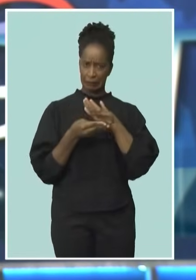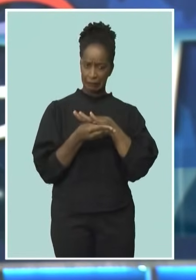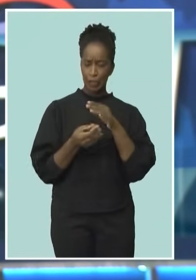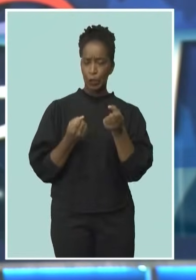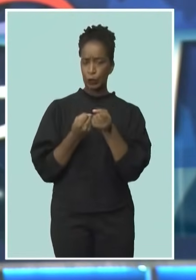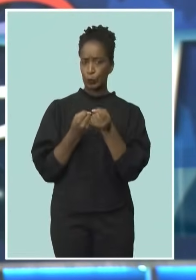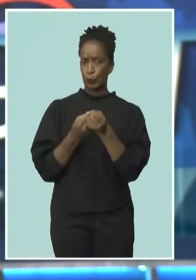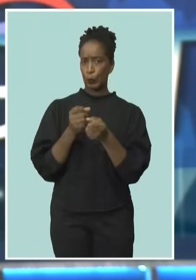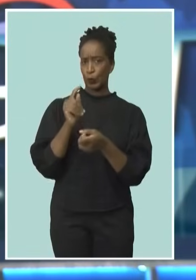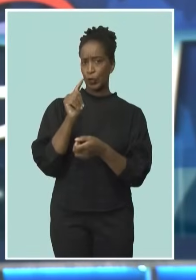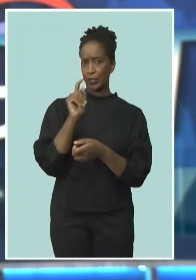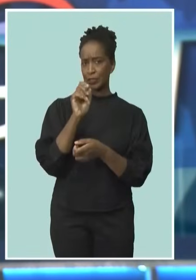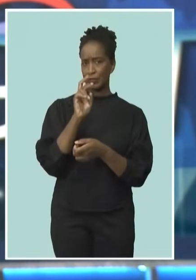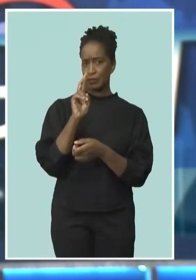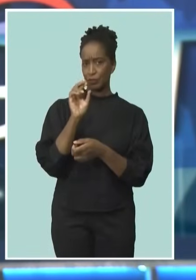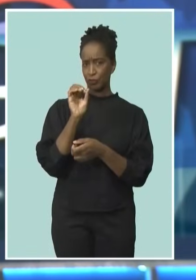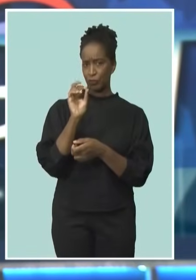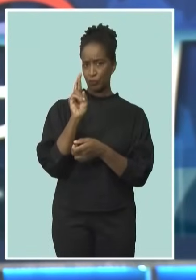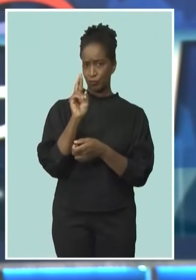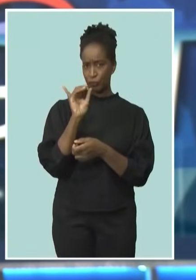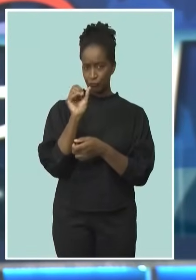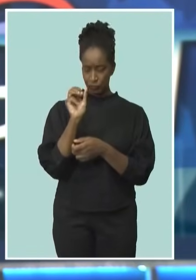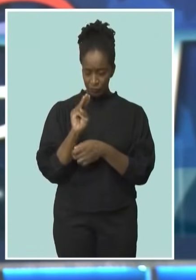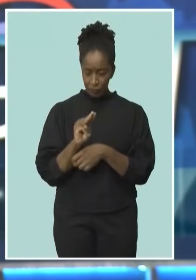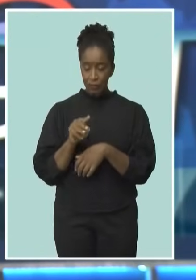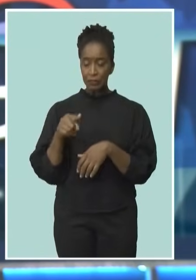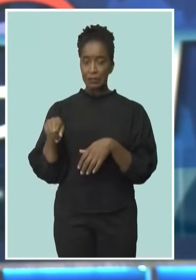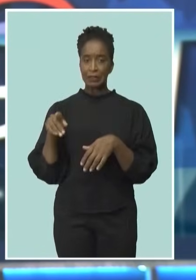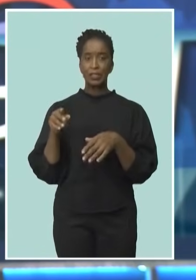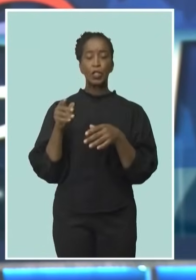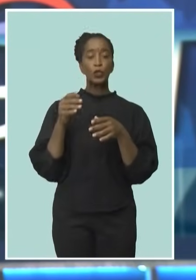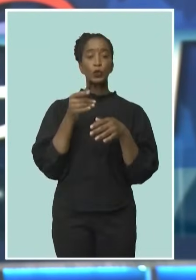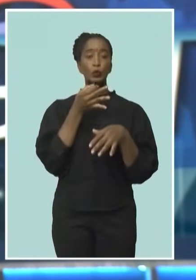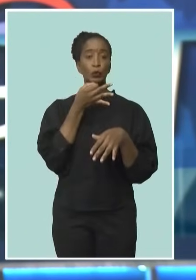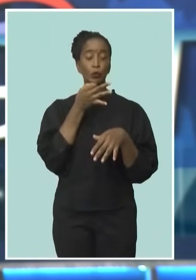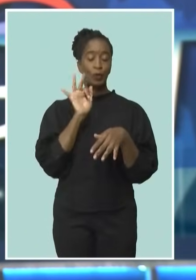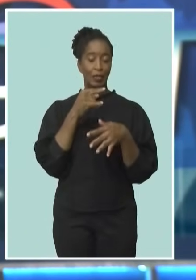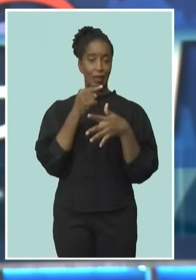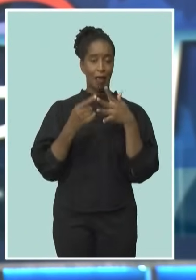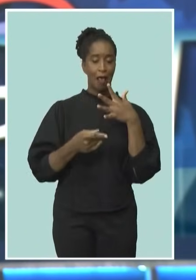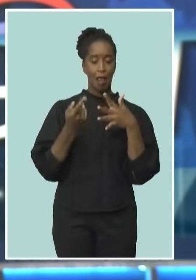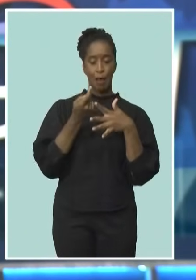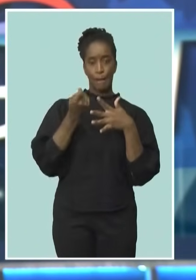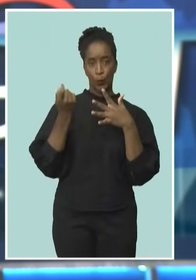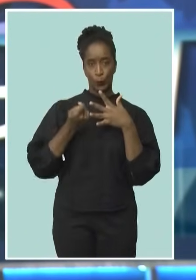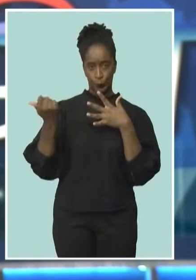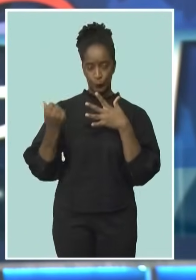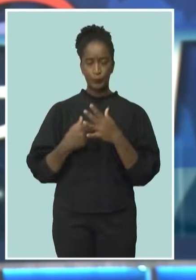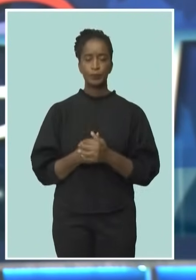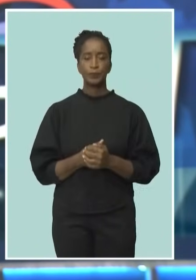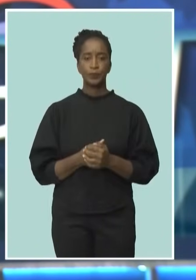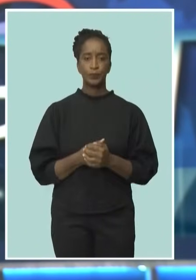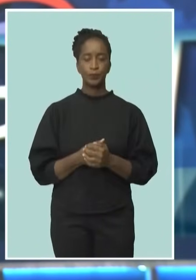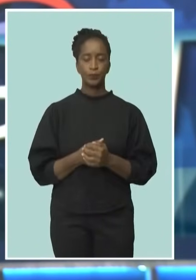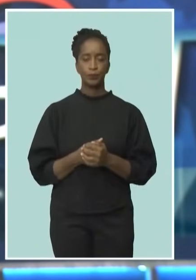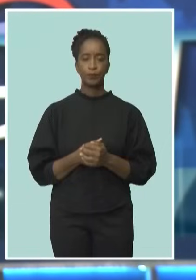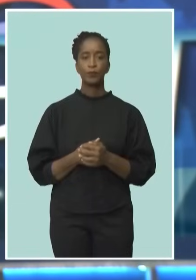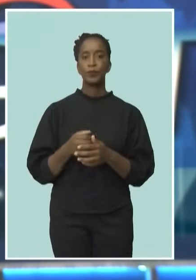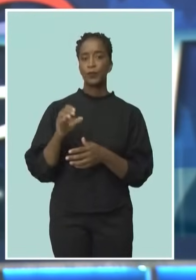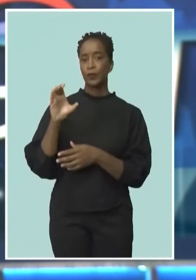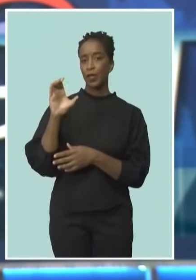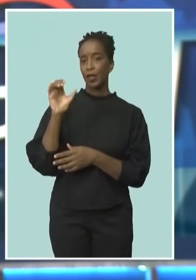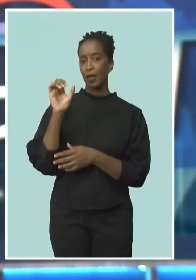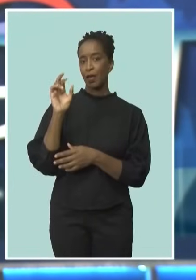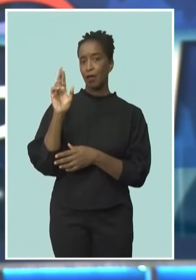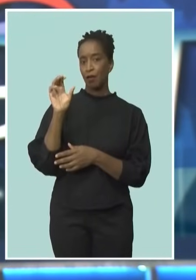a recommendation from the European Commission for both countries to be removed from the list. This comes 2 days after CARICOM Chair